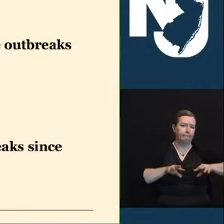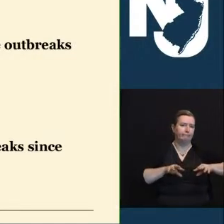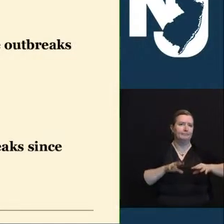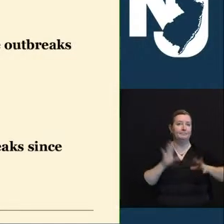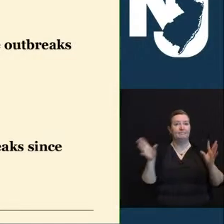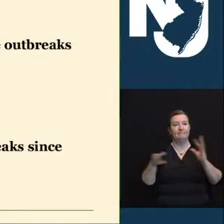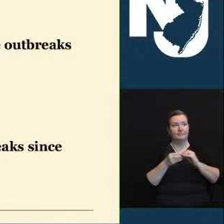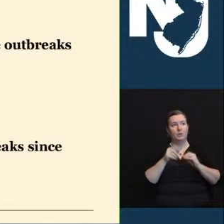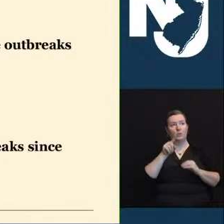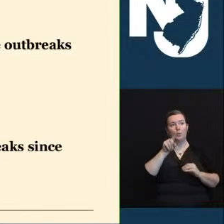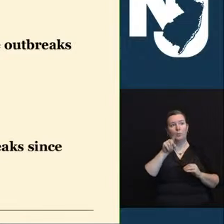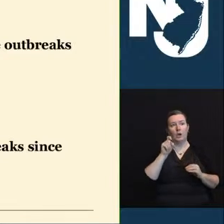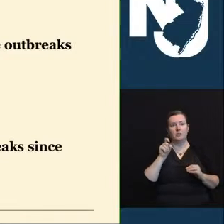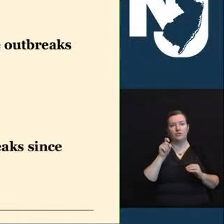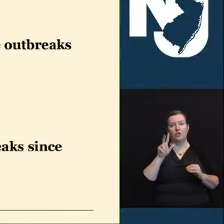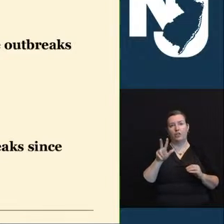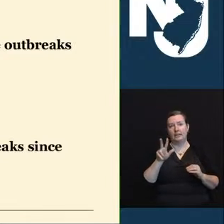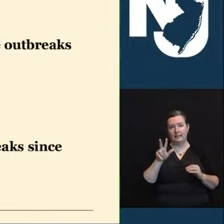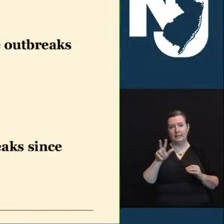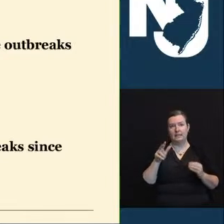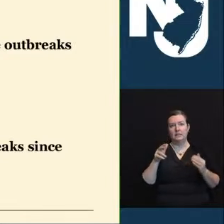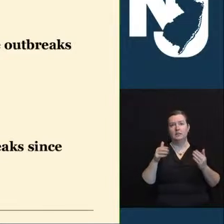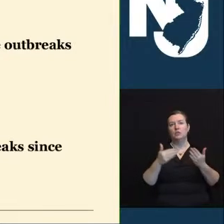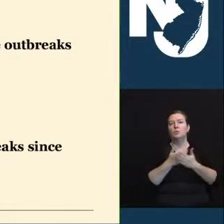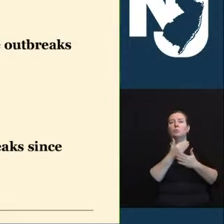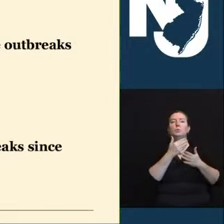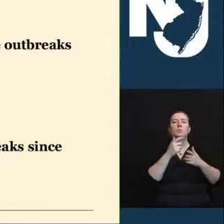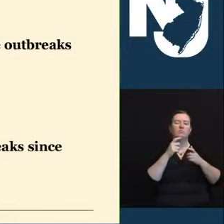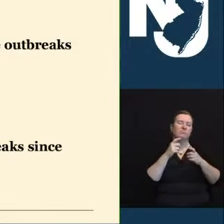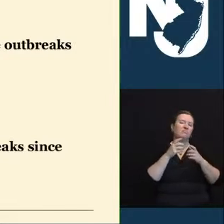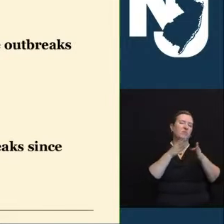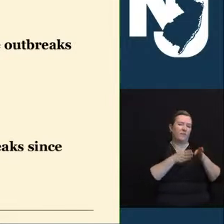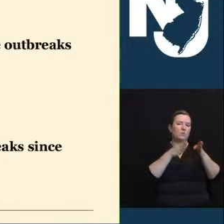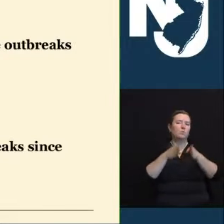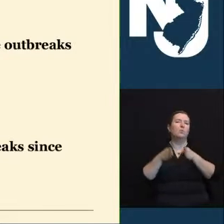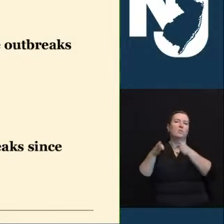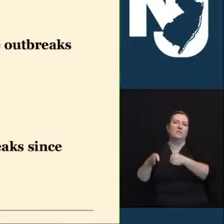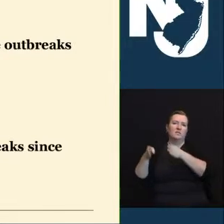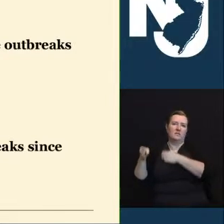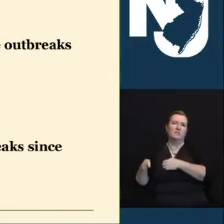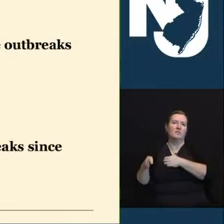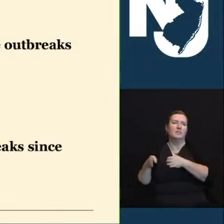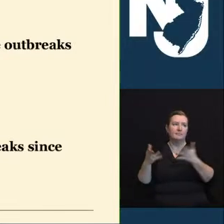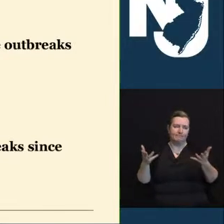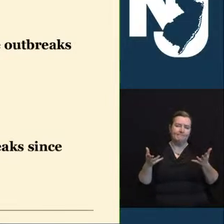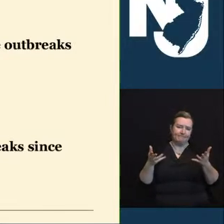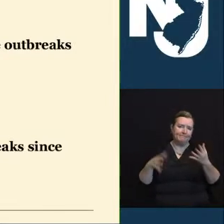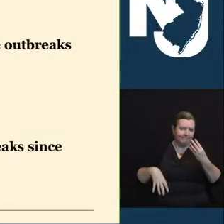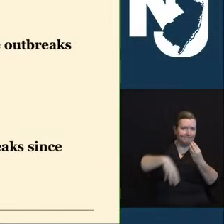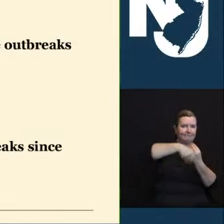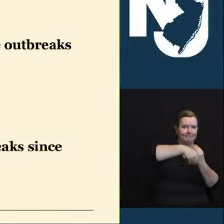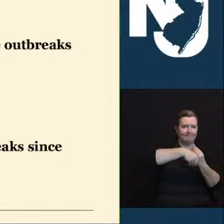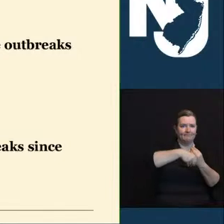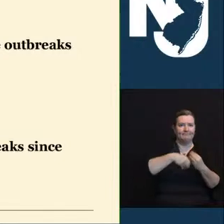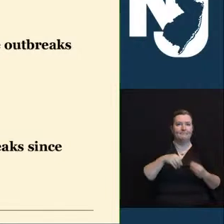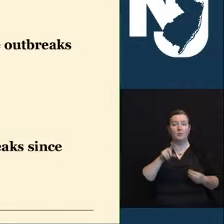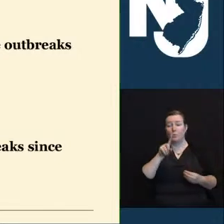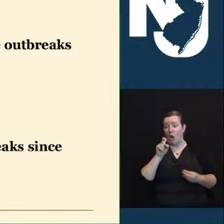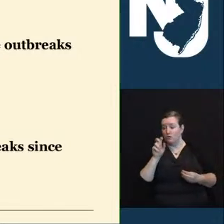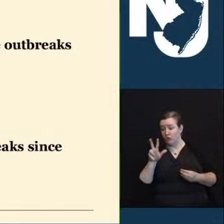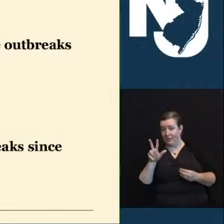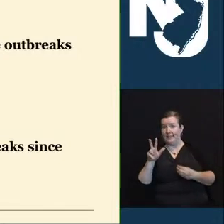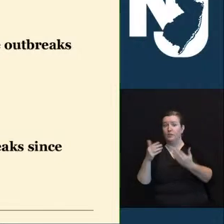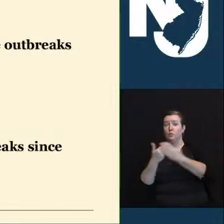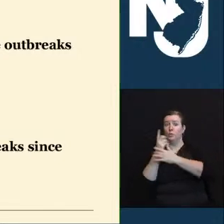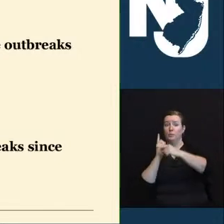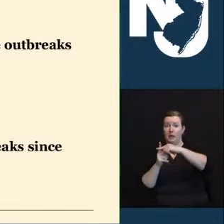subsequent new cases or individuals of coronavirus infection. These 103 new cases came during a week